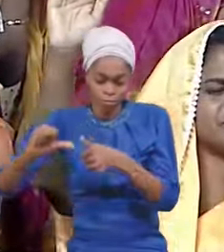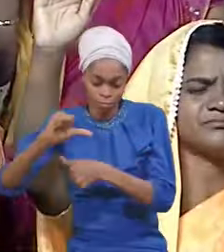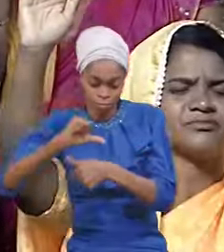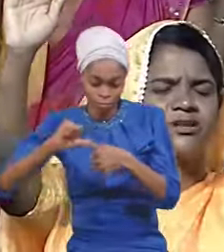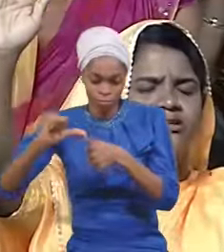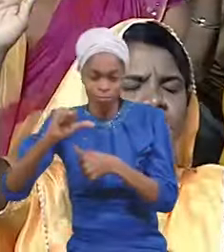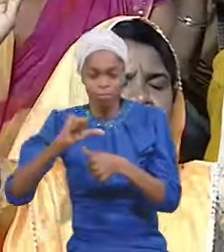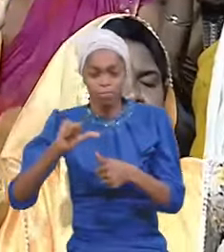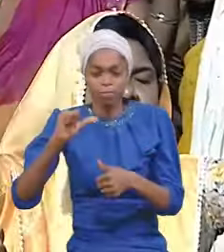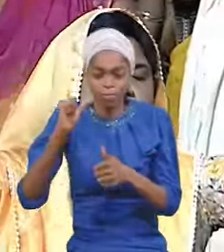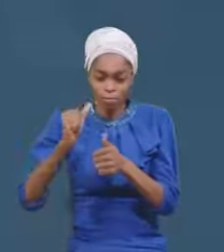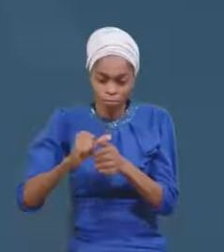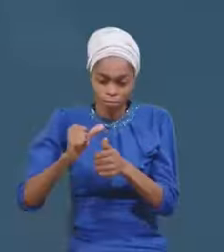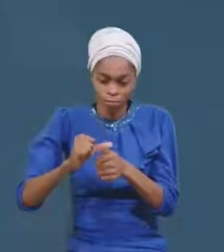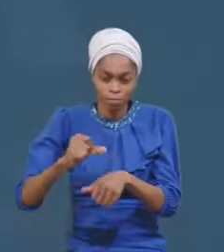Overcome temptations.